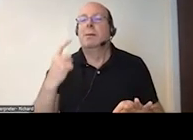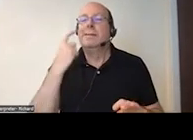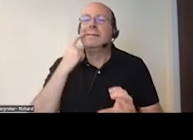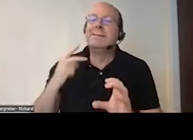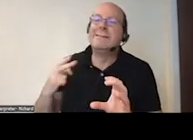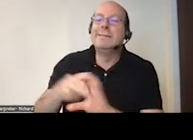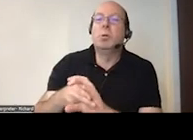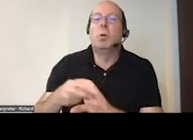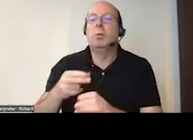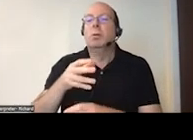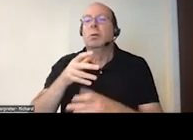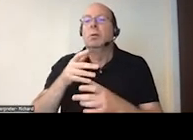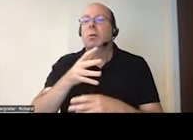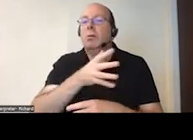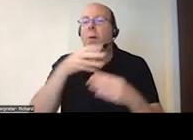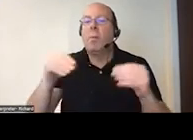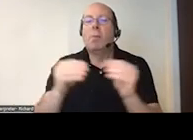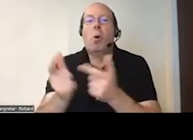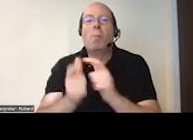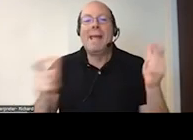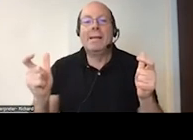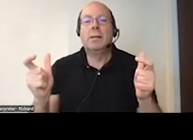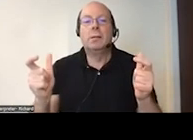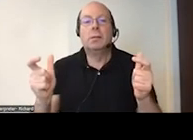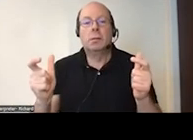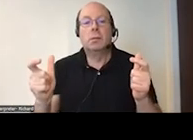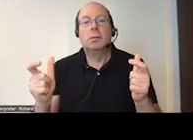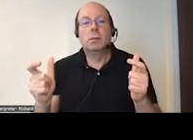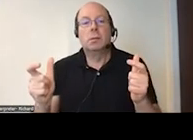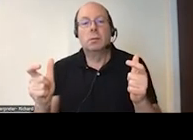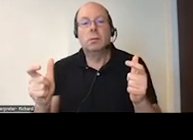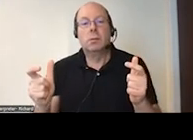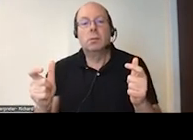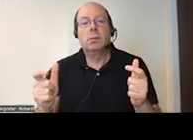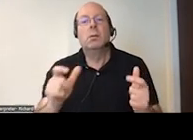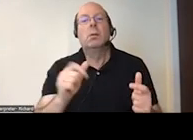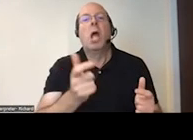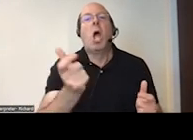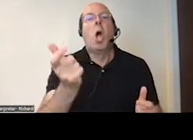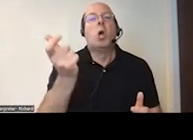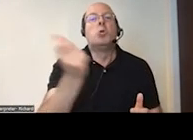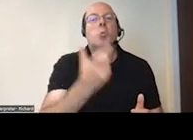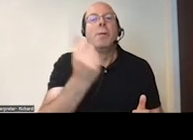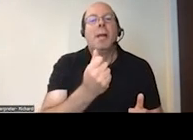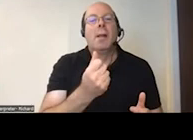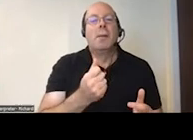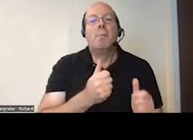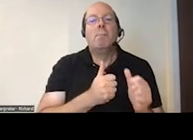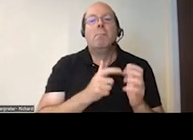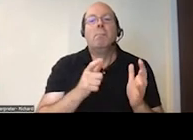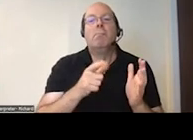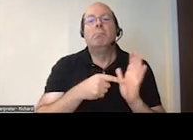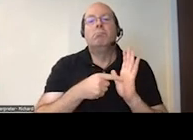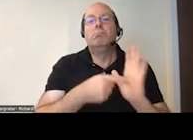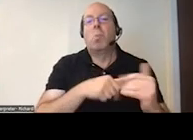last 2 years. So we're actually planning to completely drop that subscription-based model because it's something that